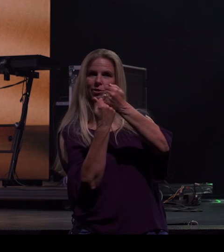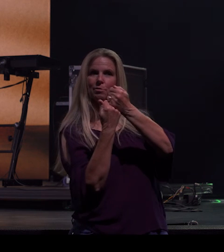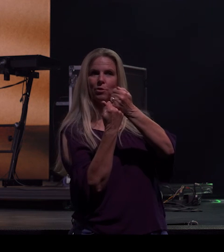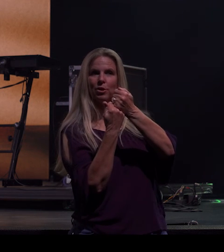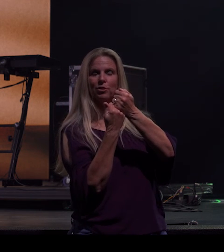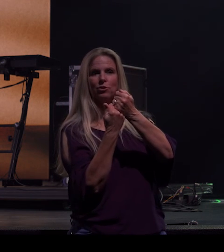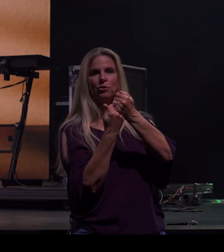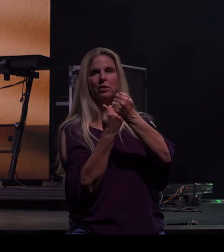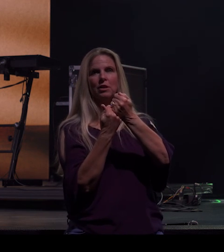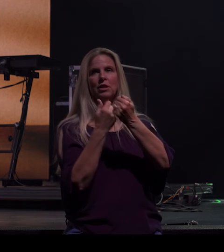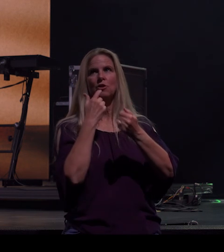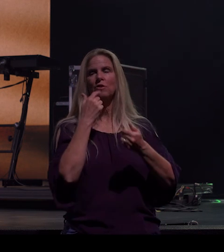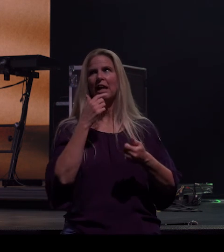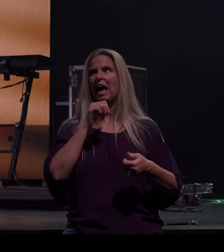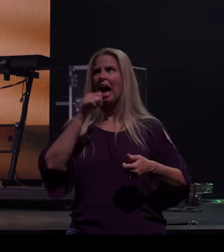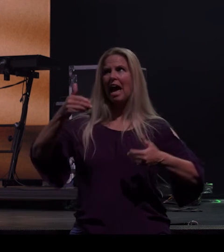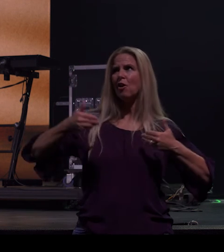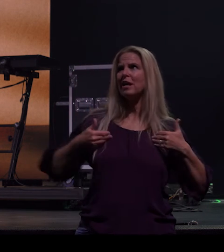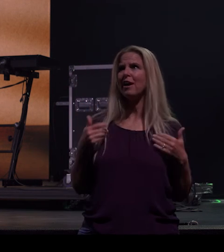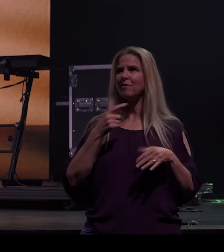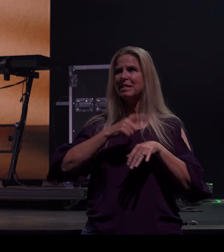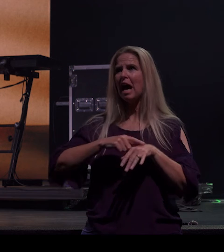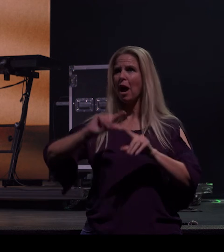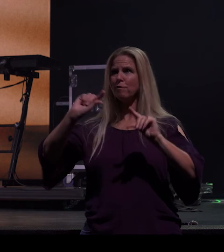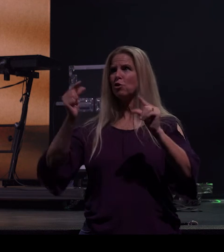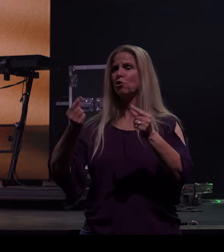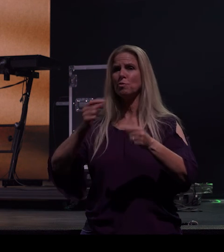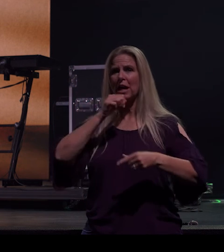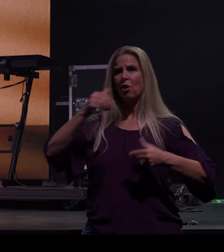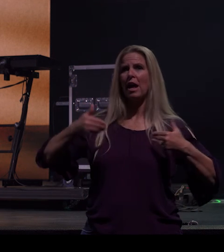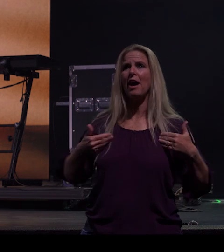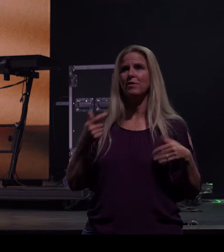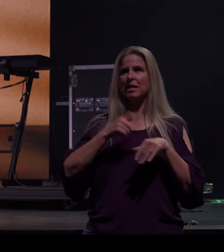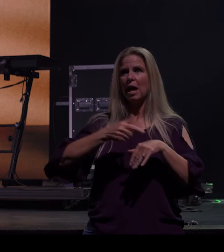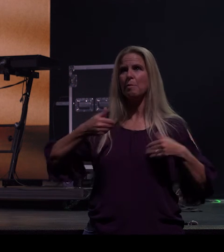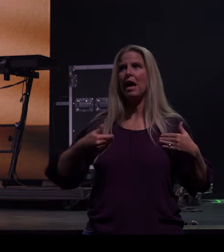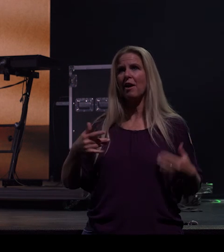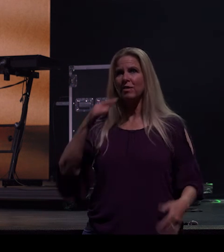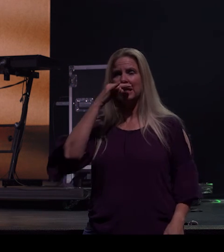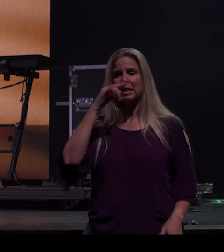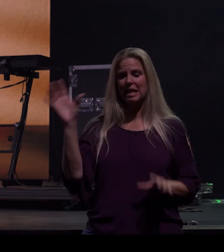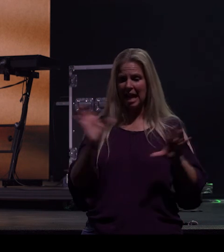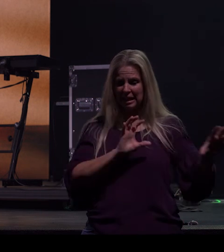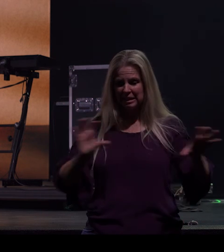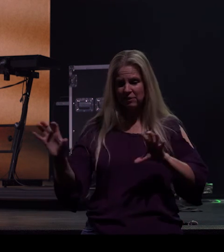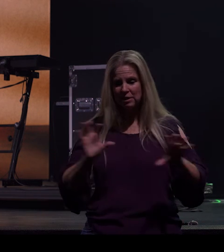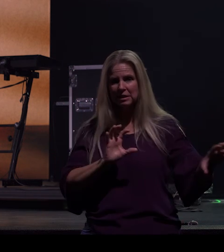I don't have time. You keep talking about groups. I don't have time for a group. I got kids and activities.